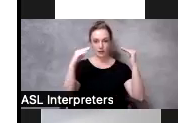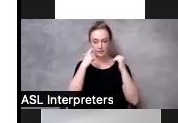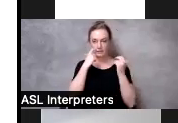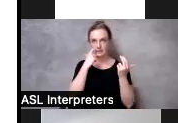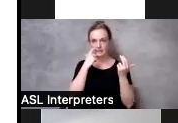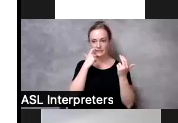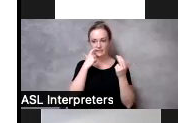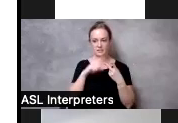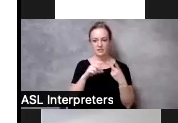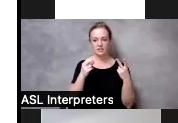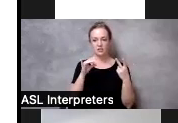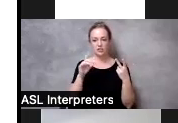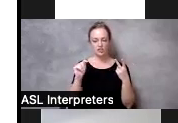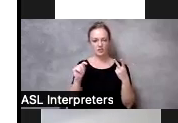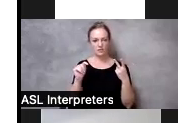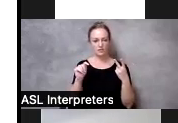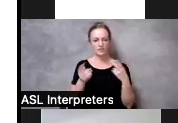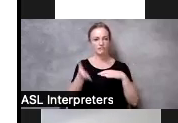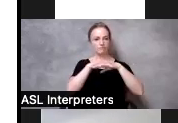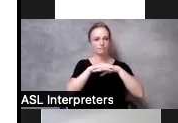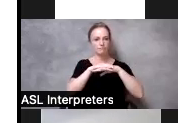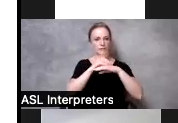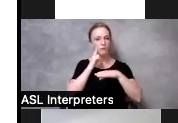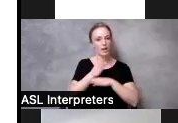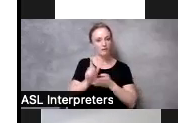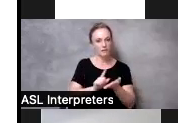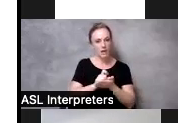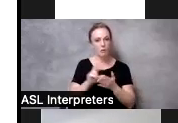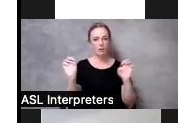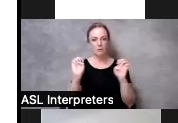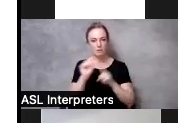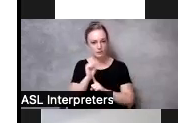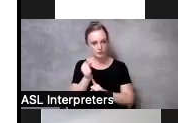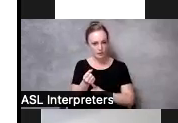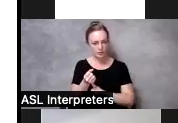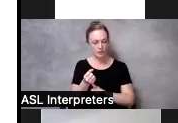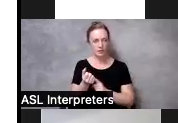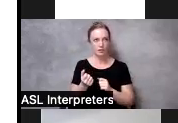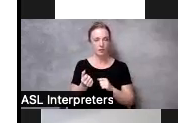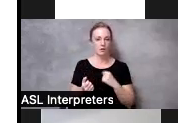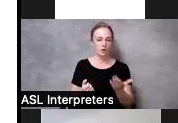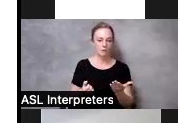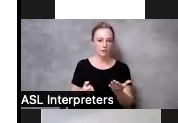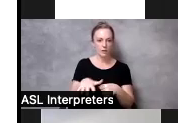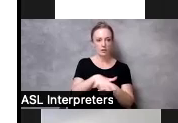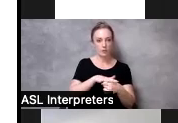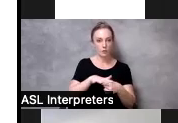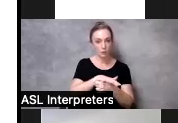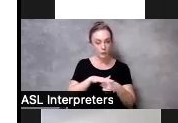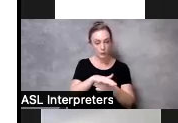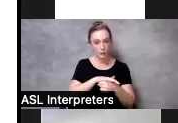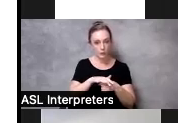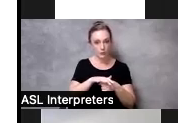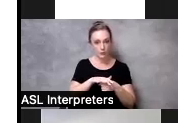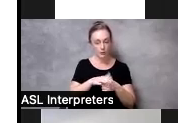shift premiums were implemented for after hours and emergency situations, offering locality premiums for certain areas